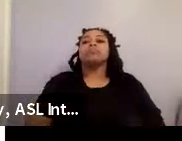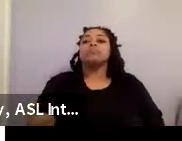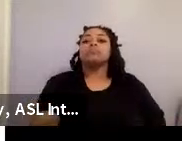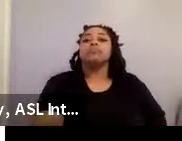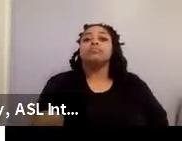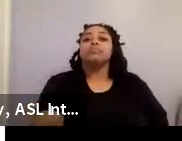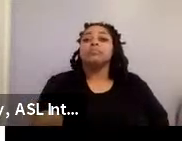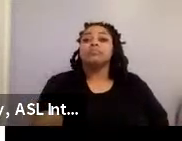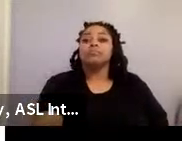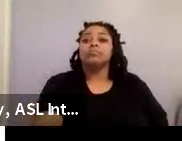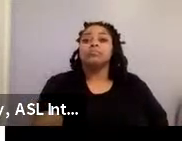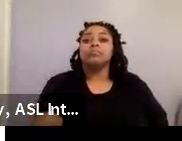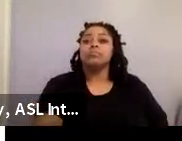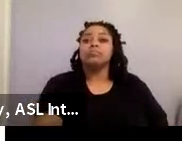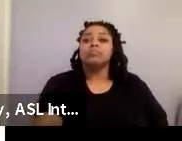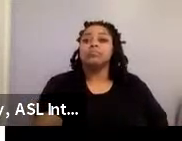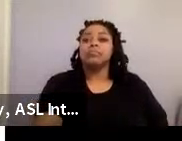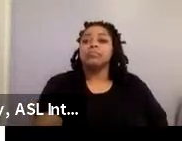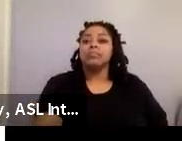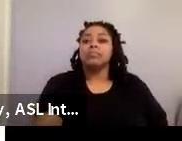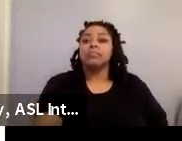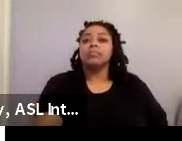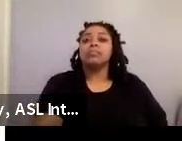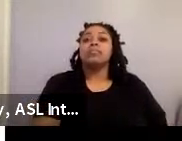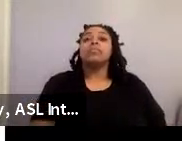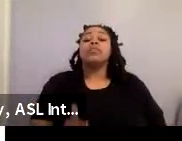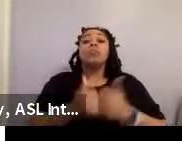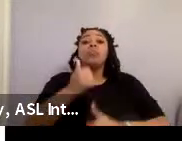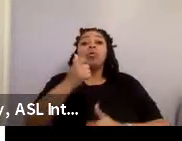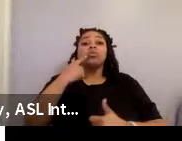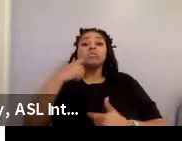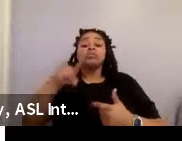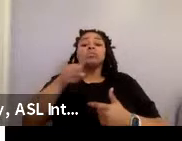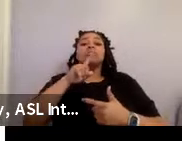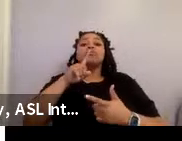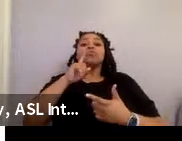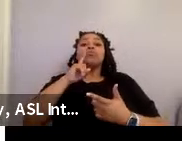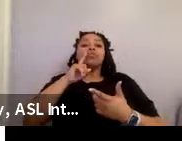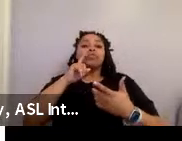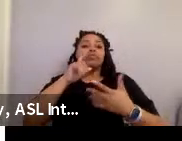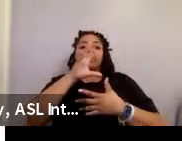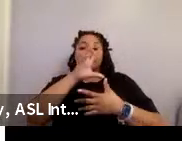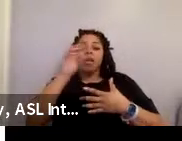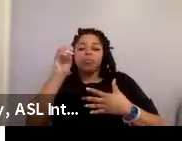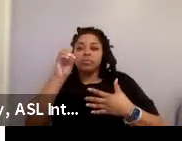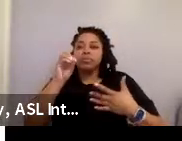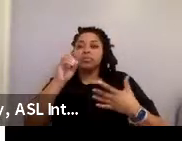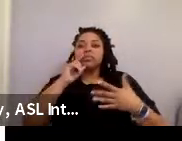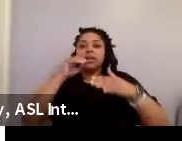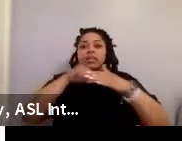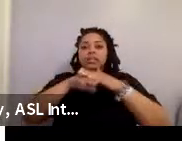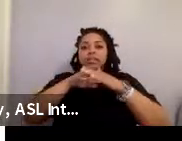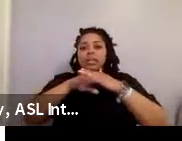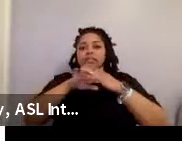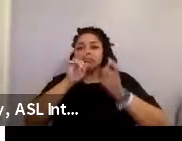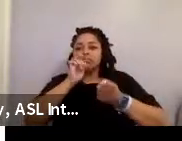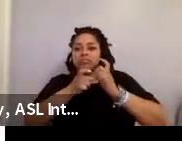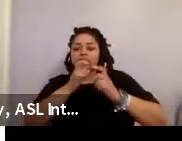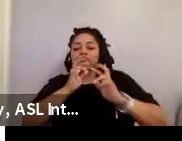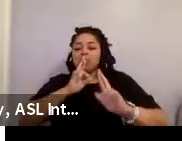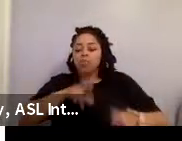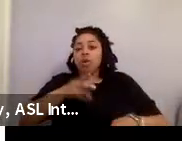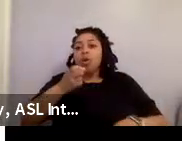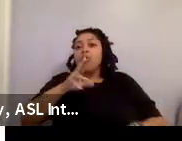The conformance of most of the hardware provisions can be indicated on a manufacturer's accessibility conformance report,